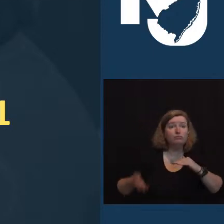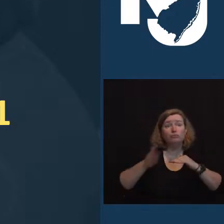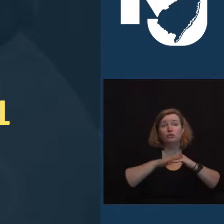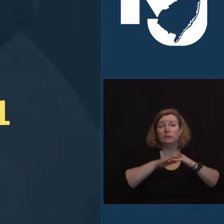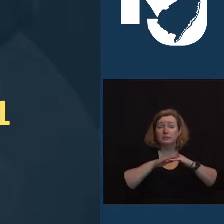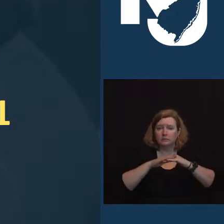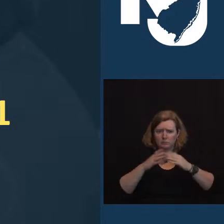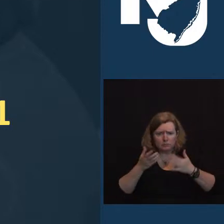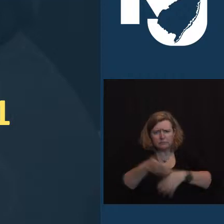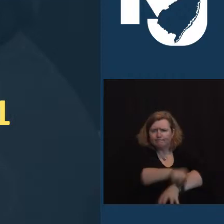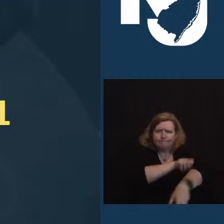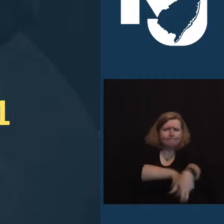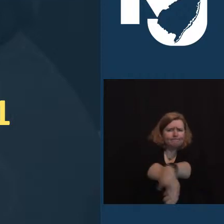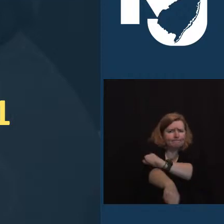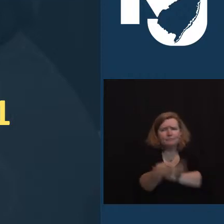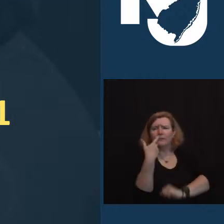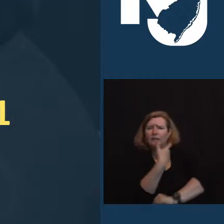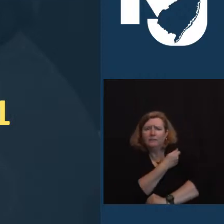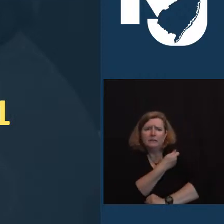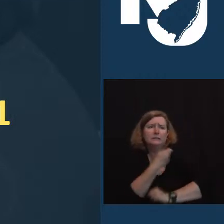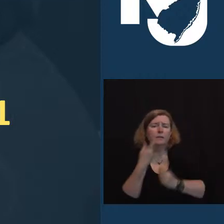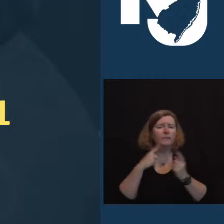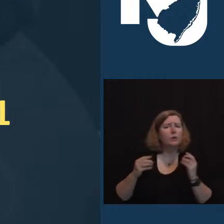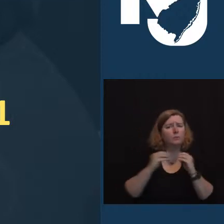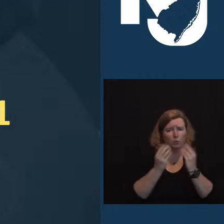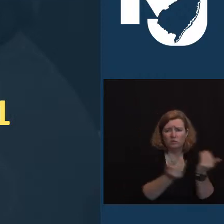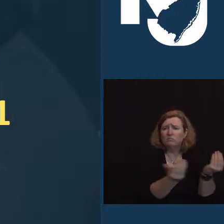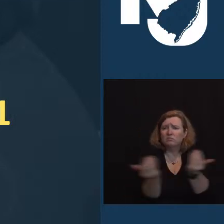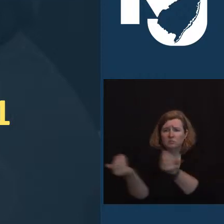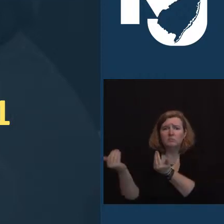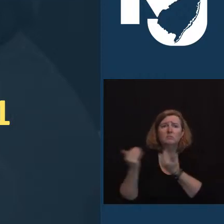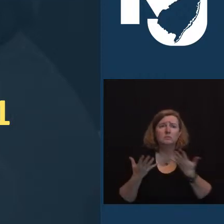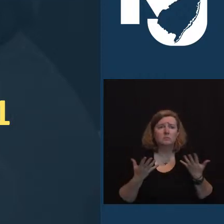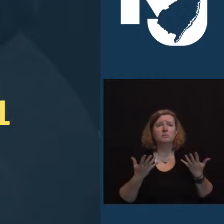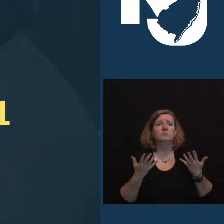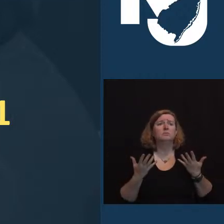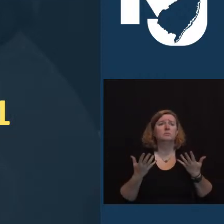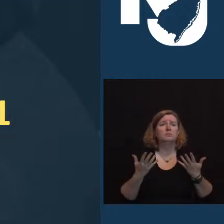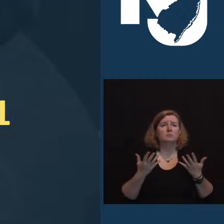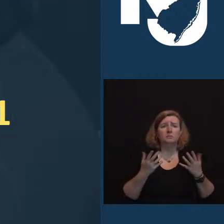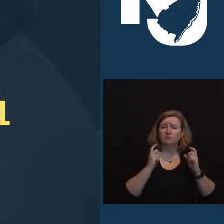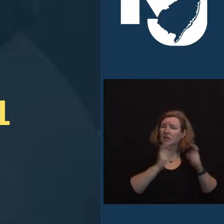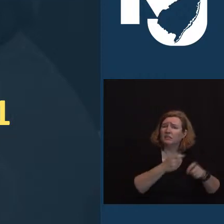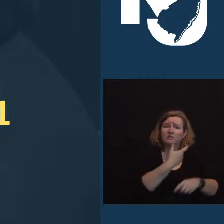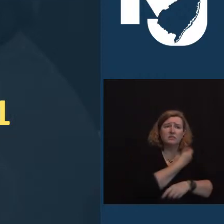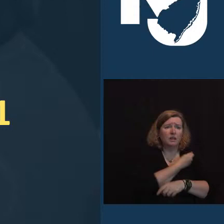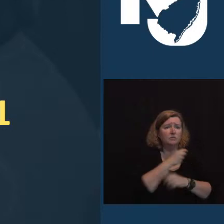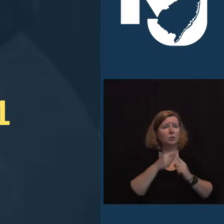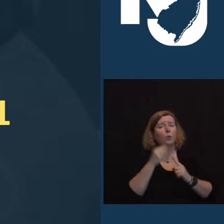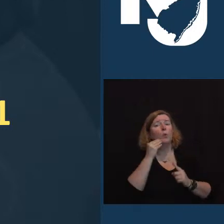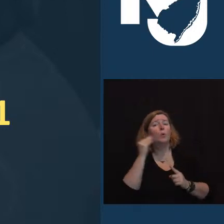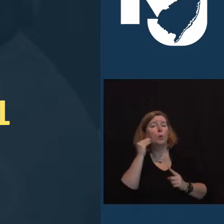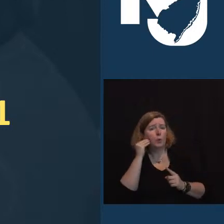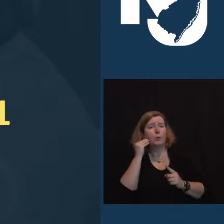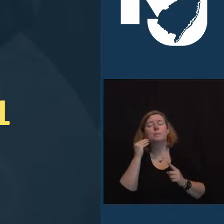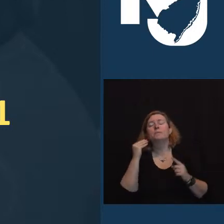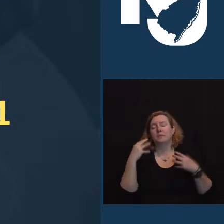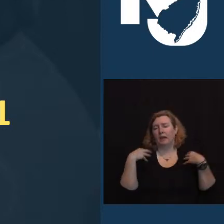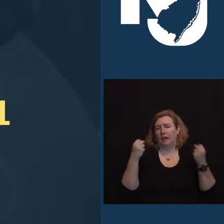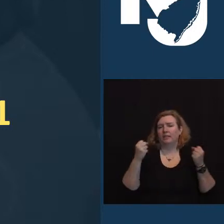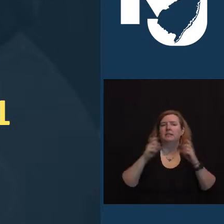I want to thank you and your colleagues, is allocating doses directly to home health agencies like the visiting nurse